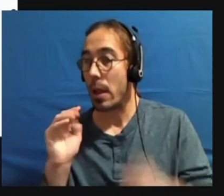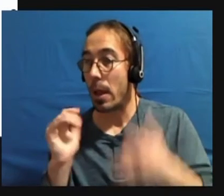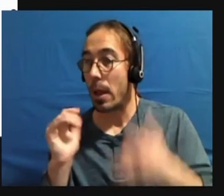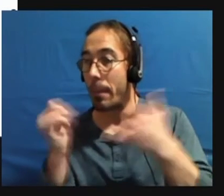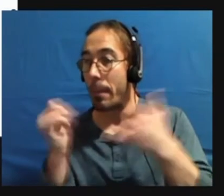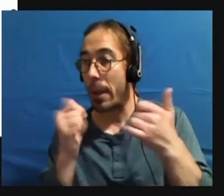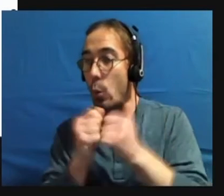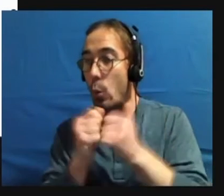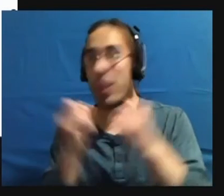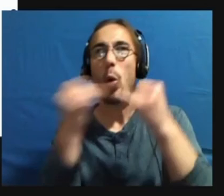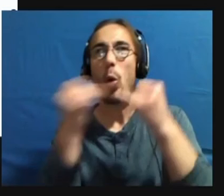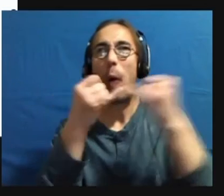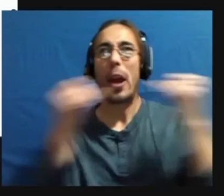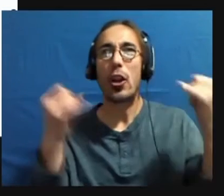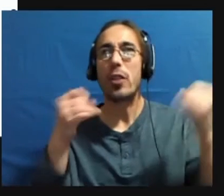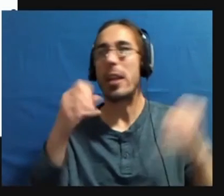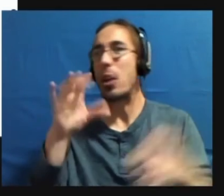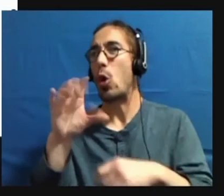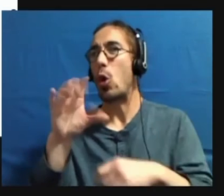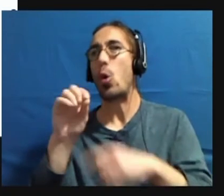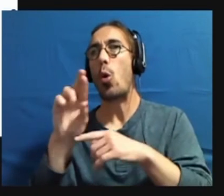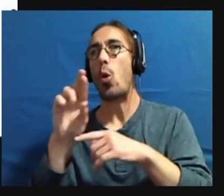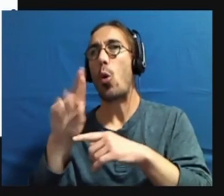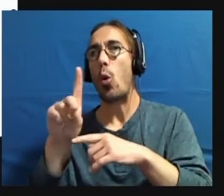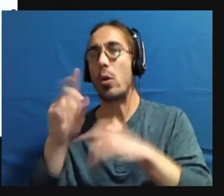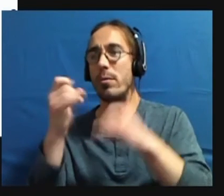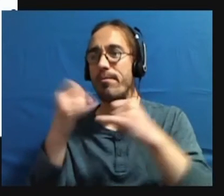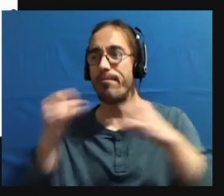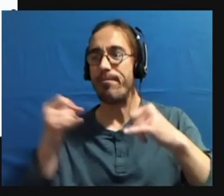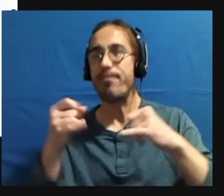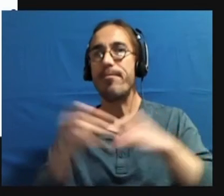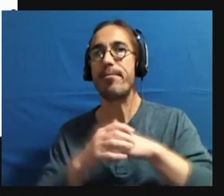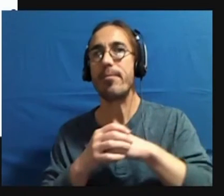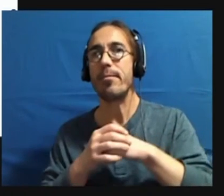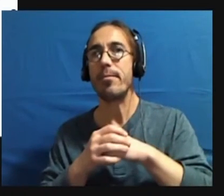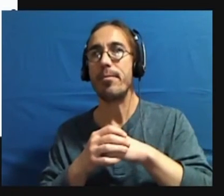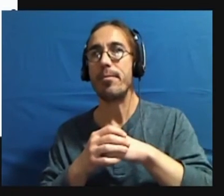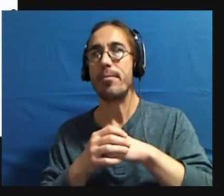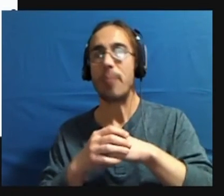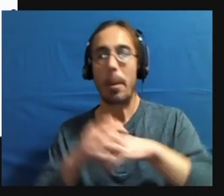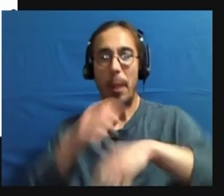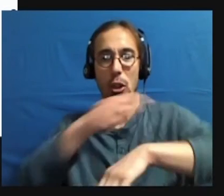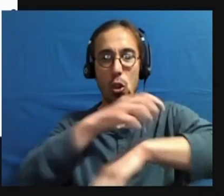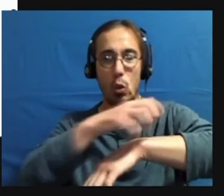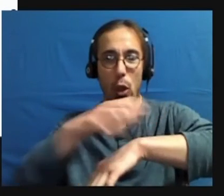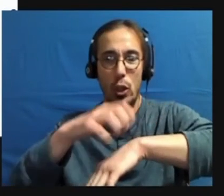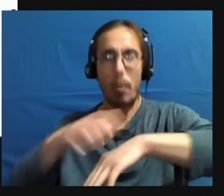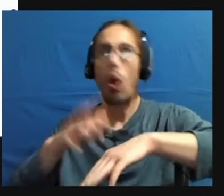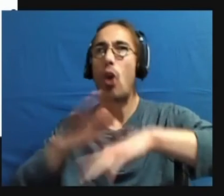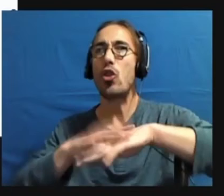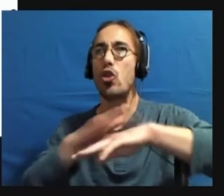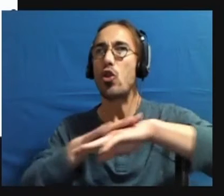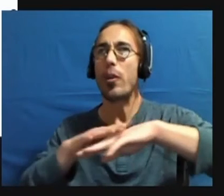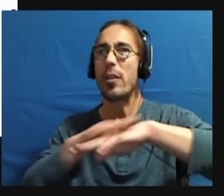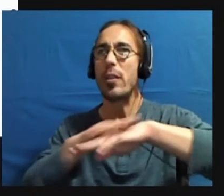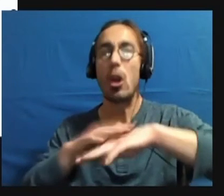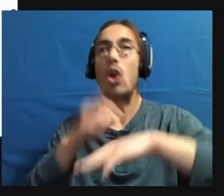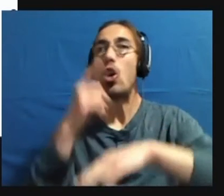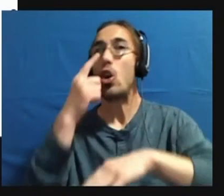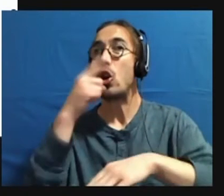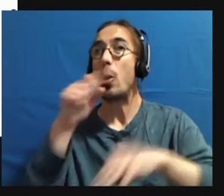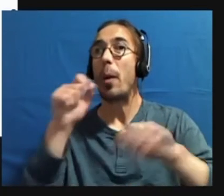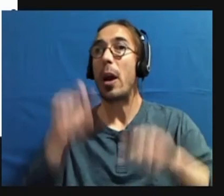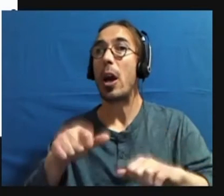and cords by scratching them across surfaces. Can we do something about not turning